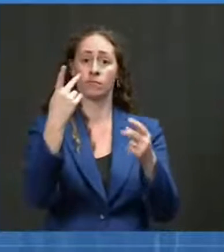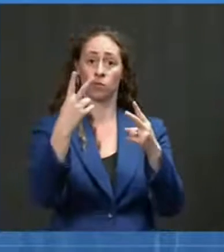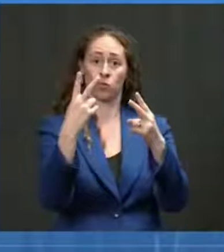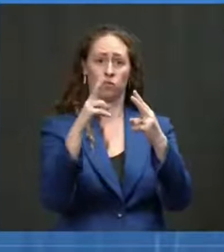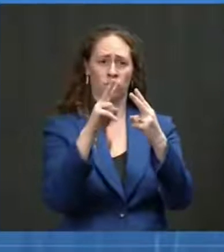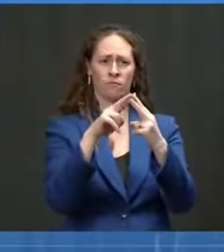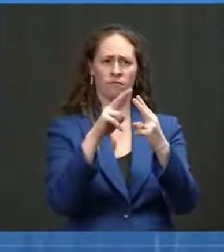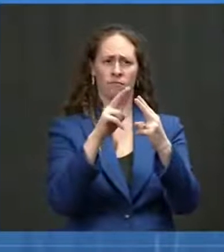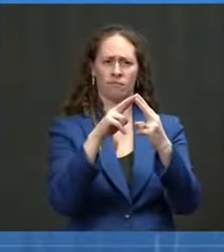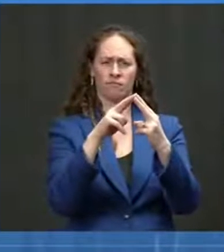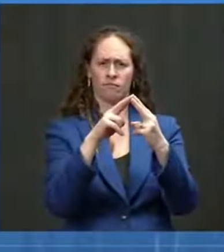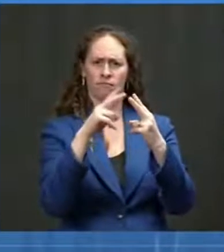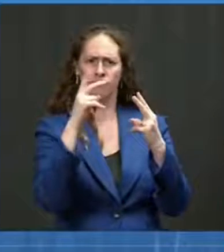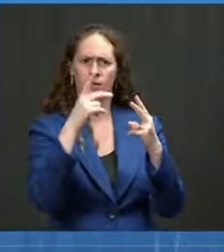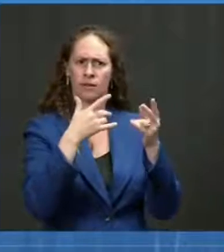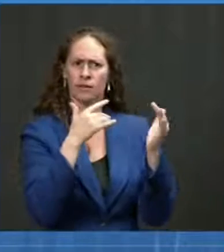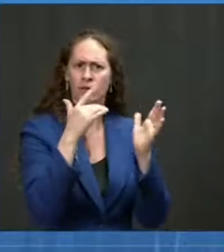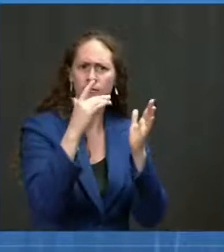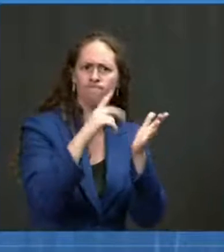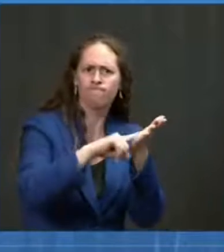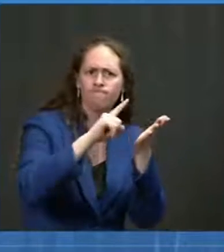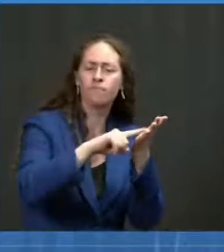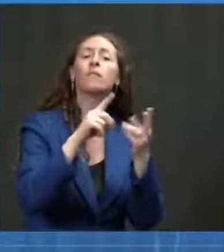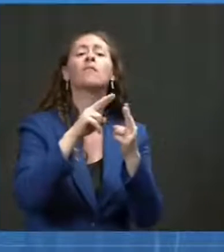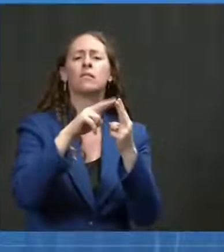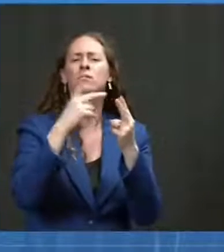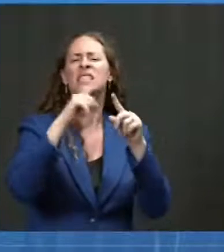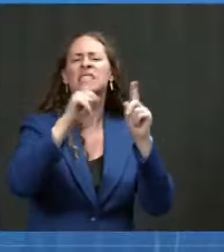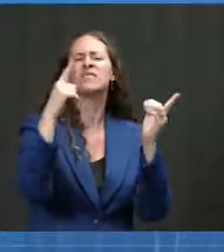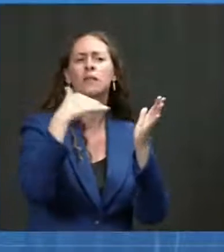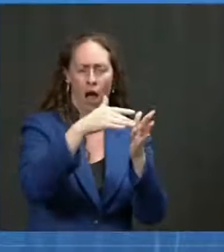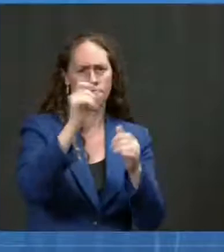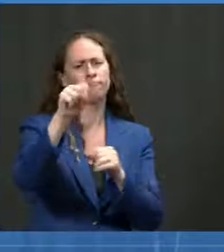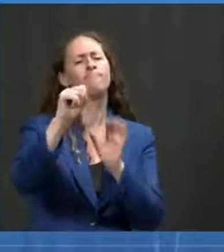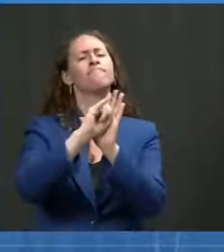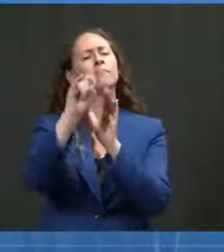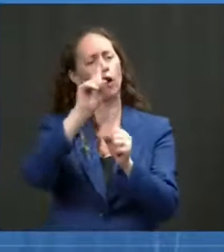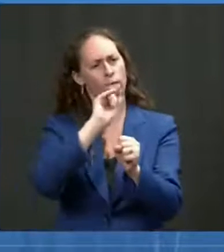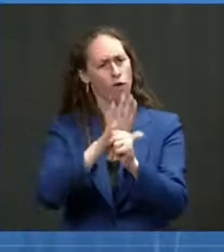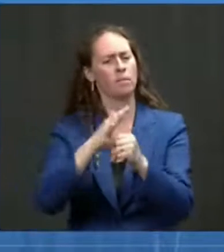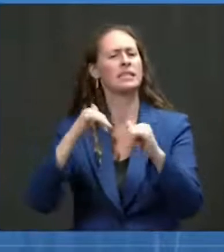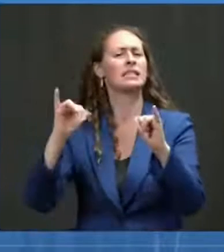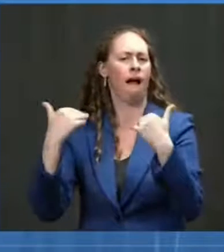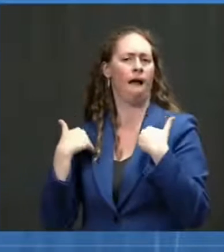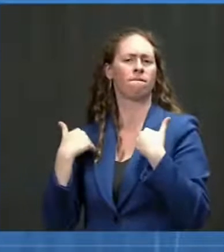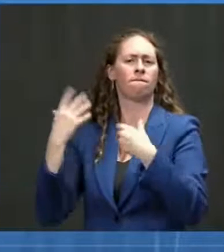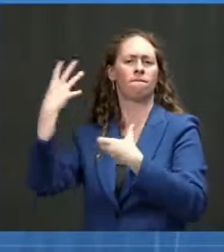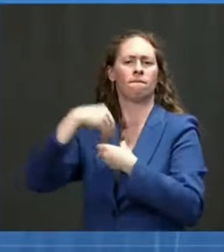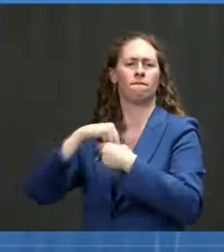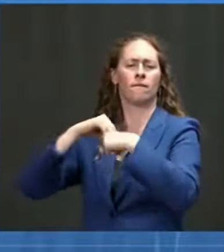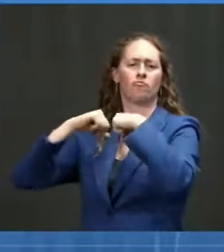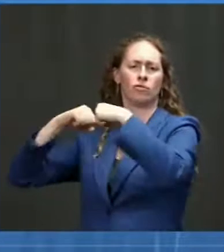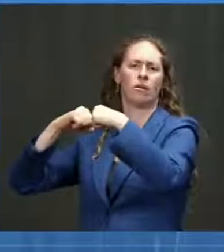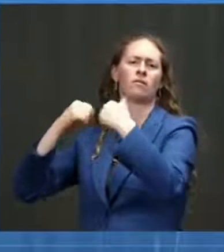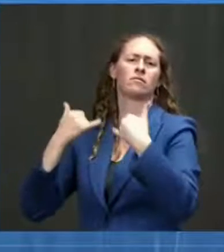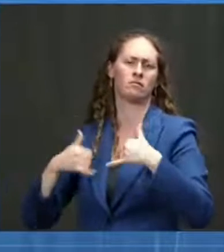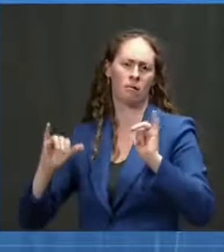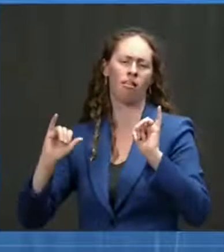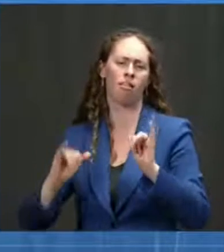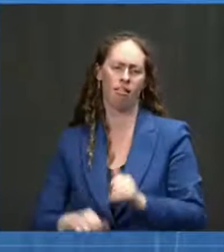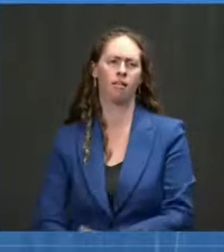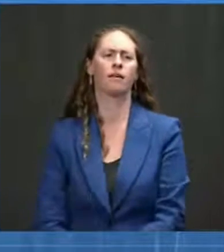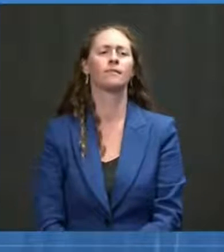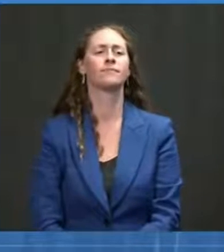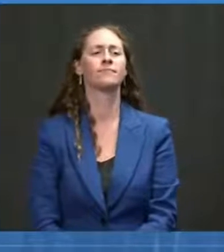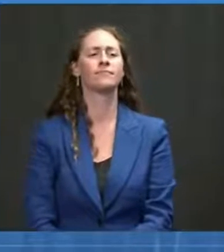hospitalization remains relatively high, both over time and during periods when the Delta variant was surging. CDC